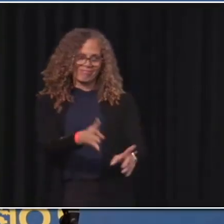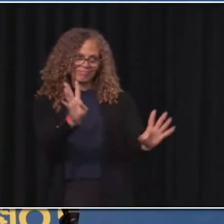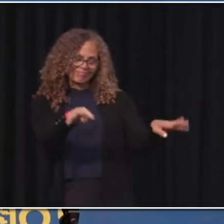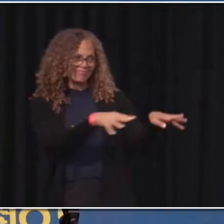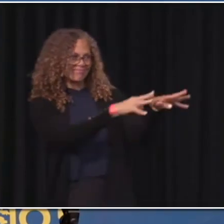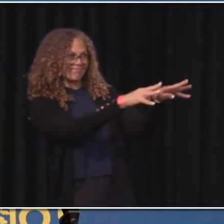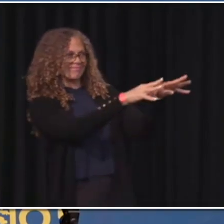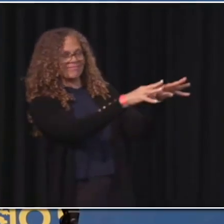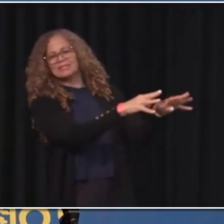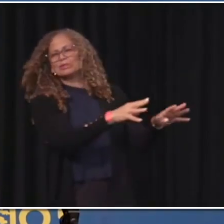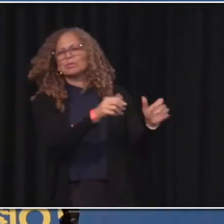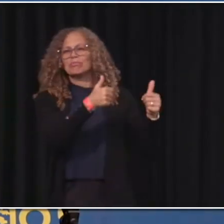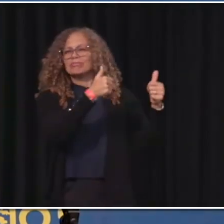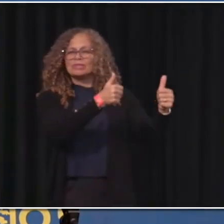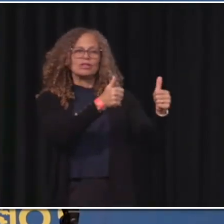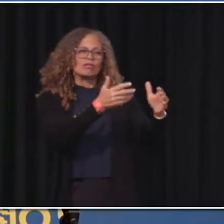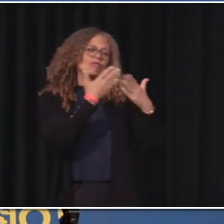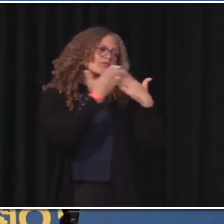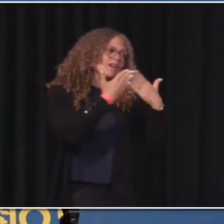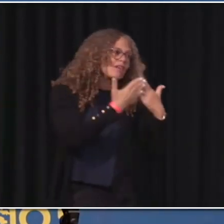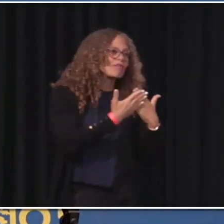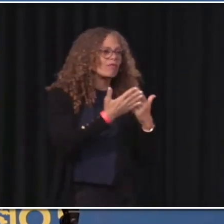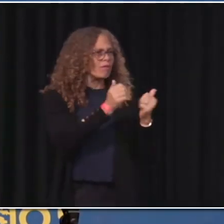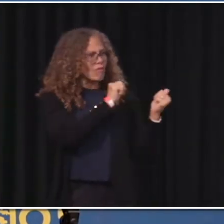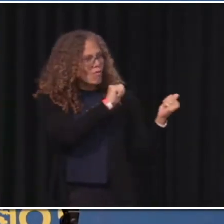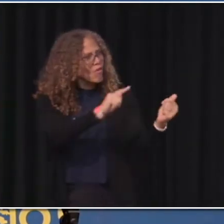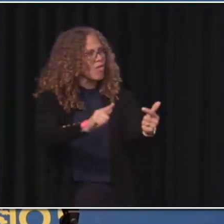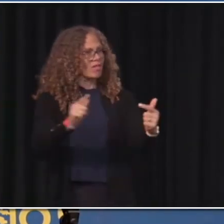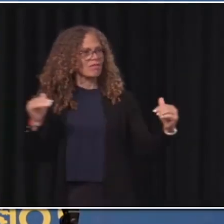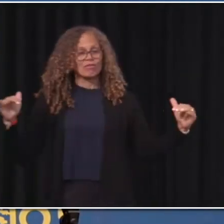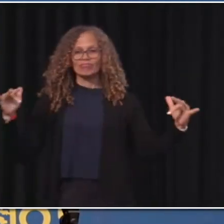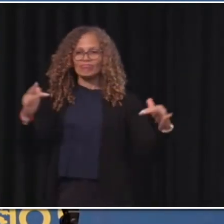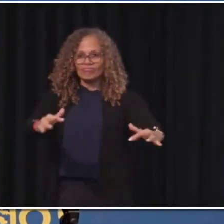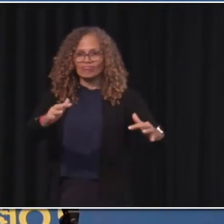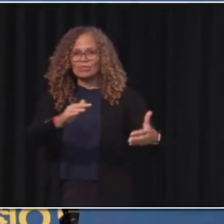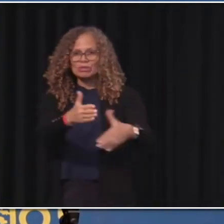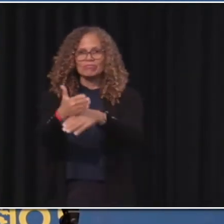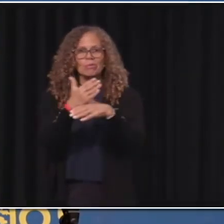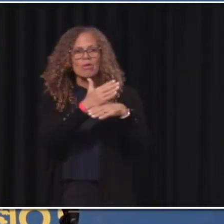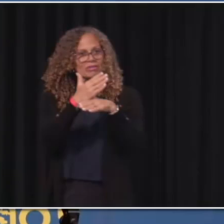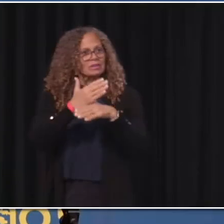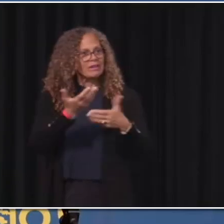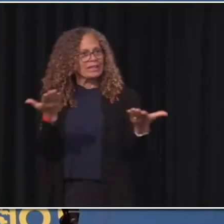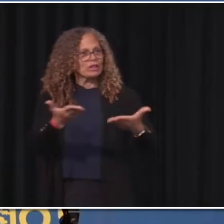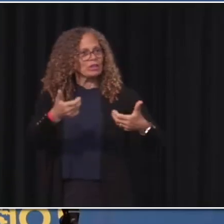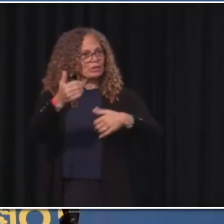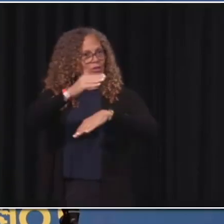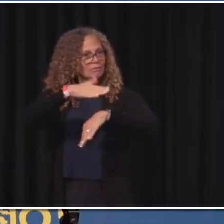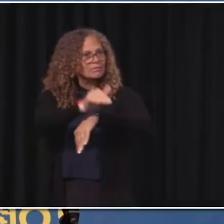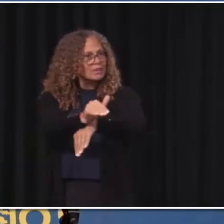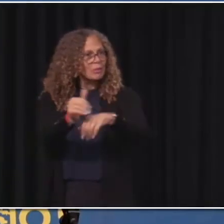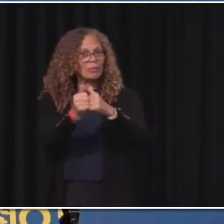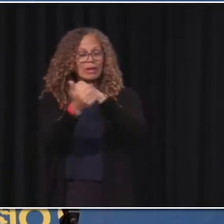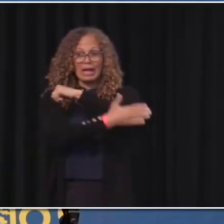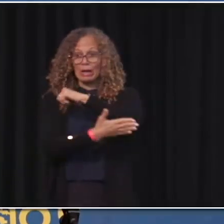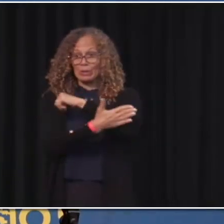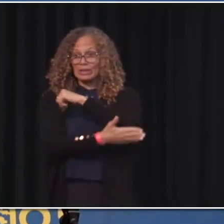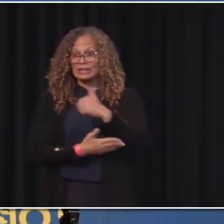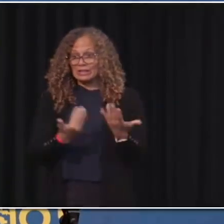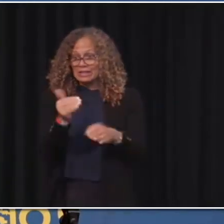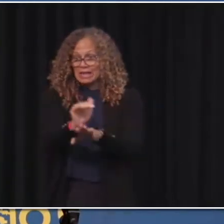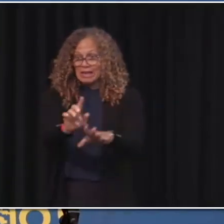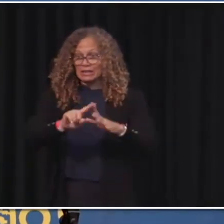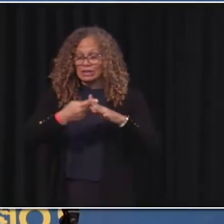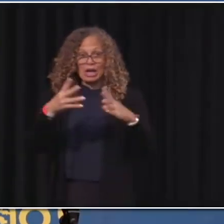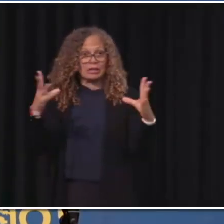so grateful for your presence, all of you, and for your partnership tonight with the county. And now to begin this evening's